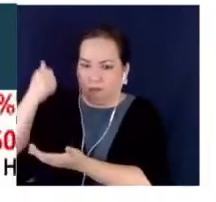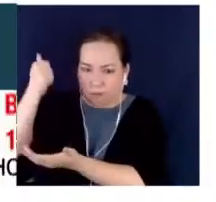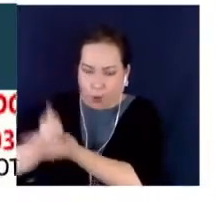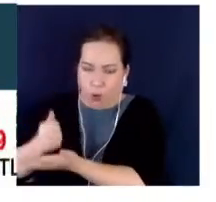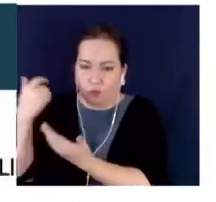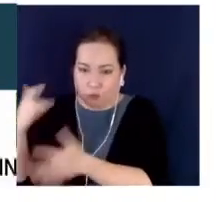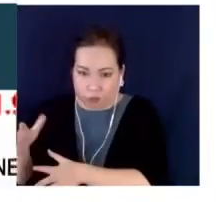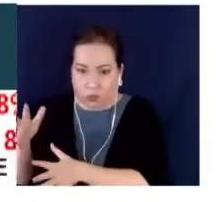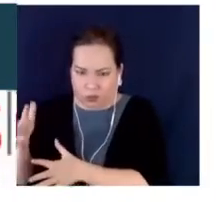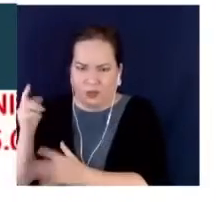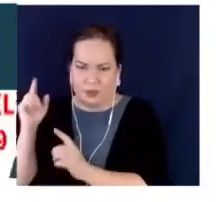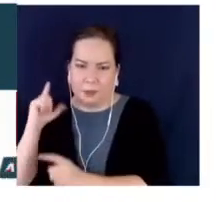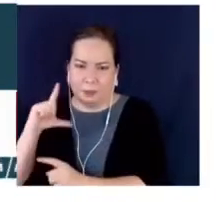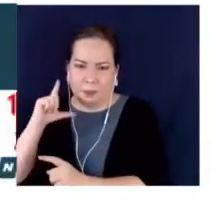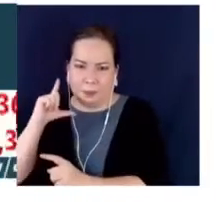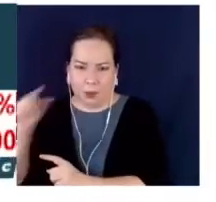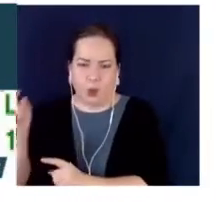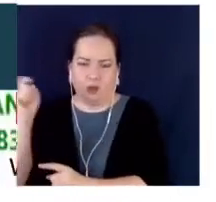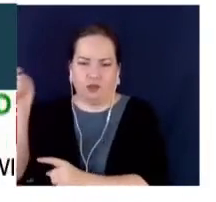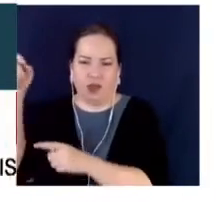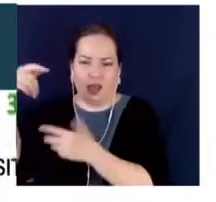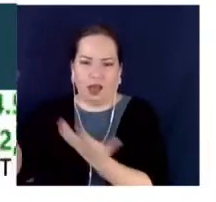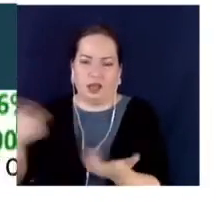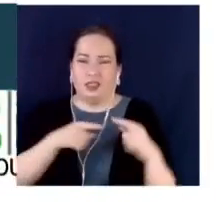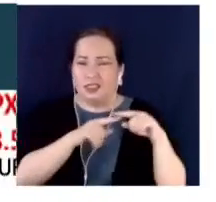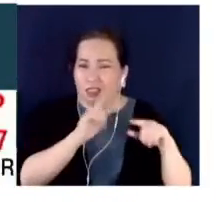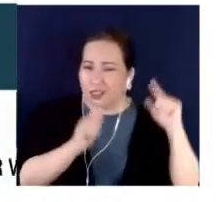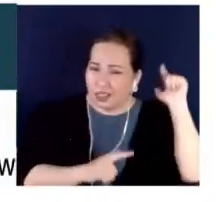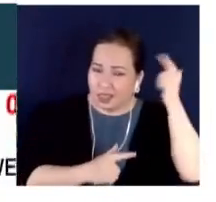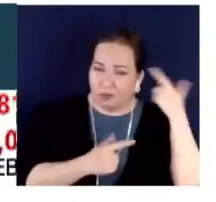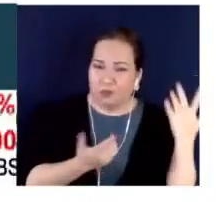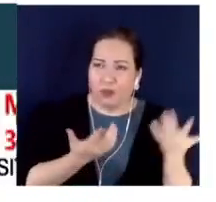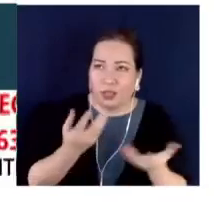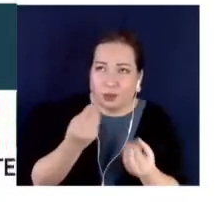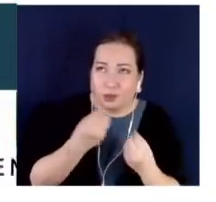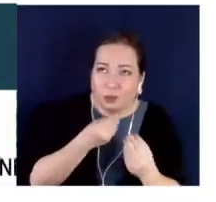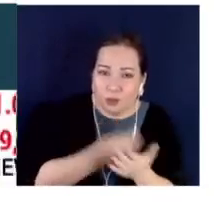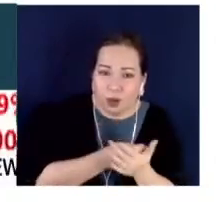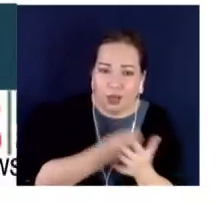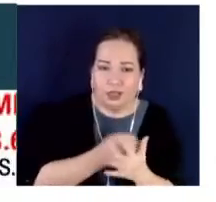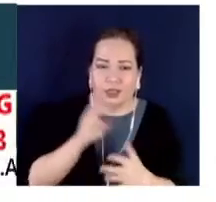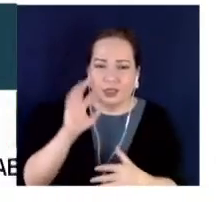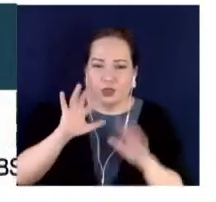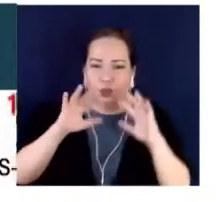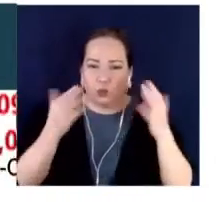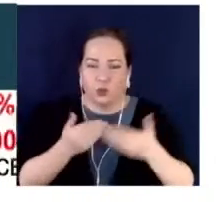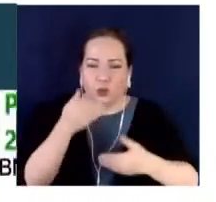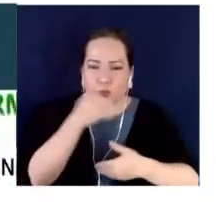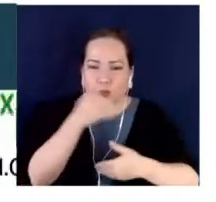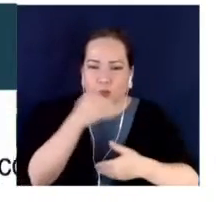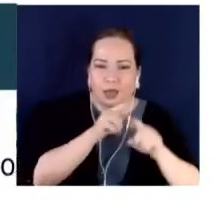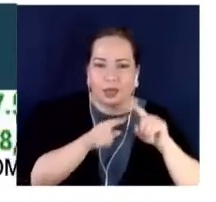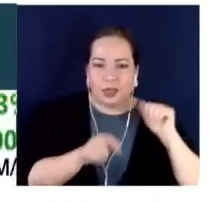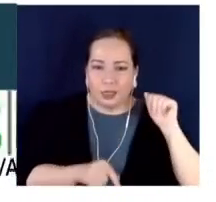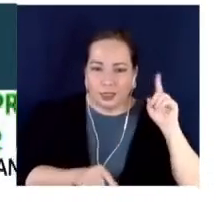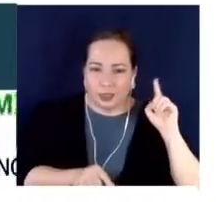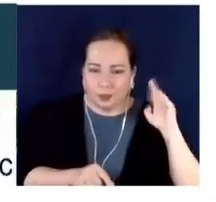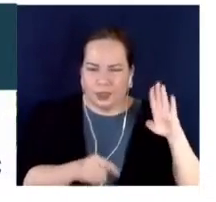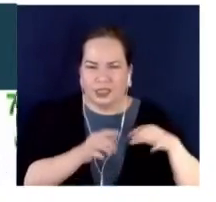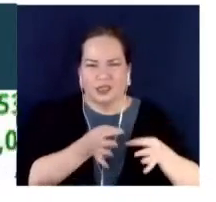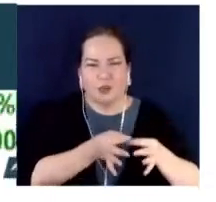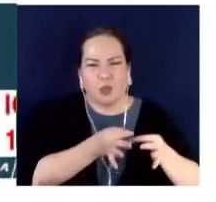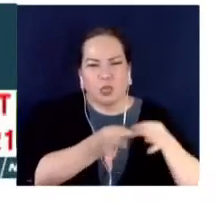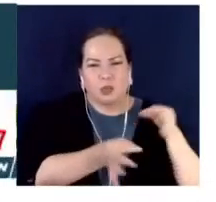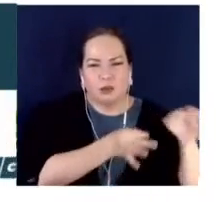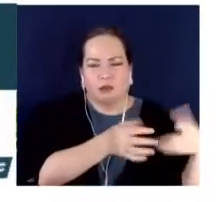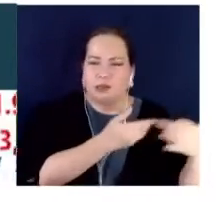there's a process. Then they have to secure funding from World Bank and ADB. Mm. So those takes time. But we can, our private sector, we have the money. We